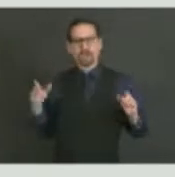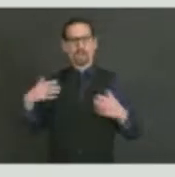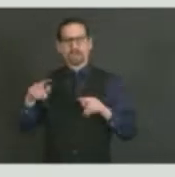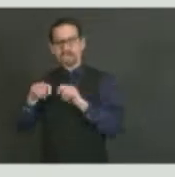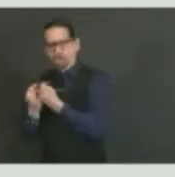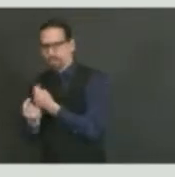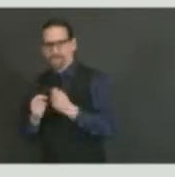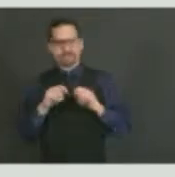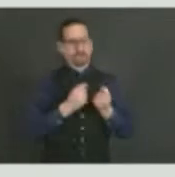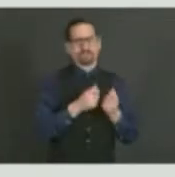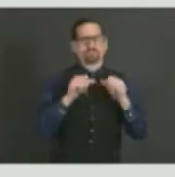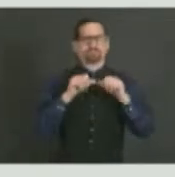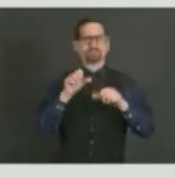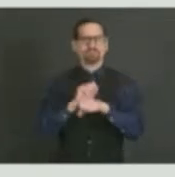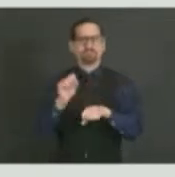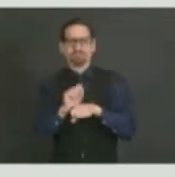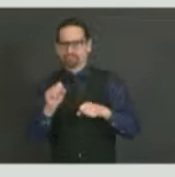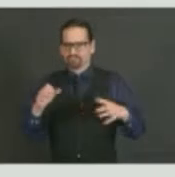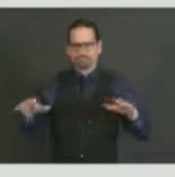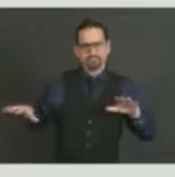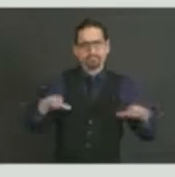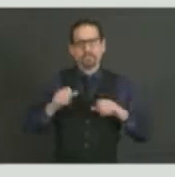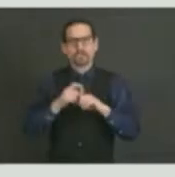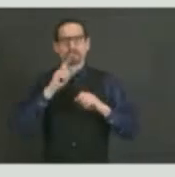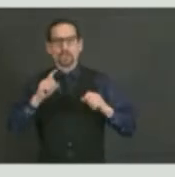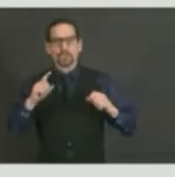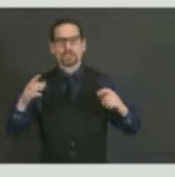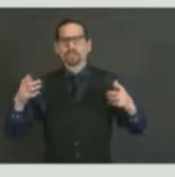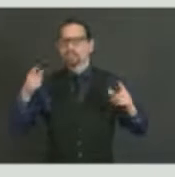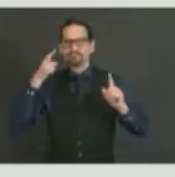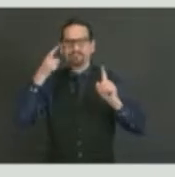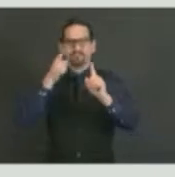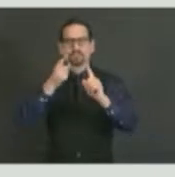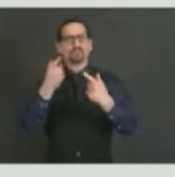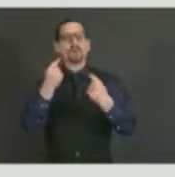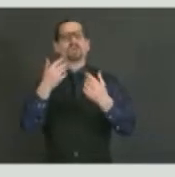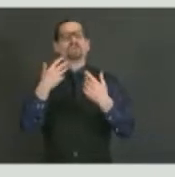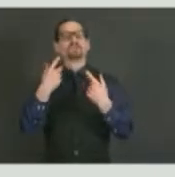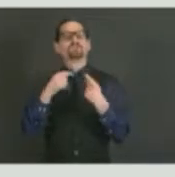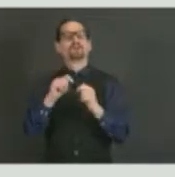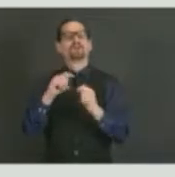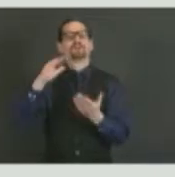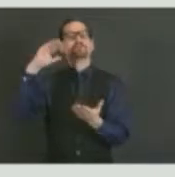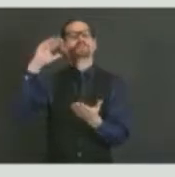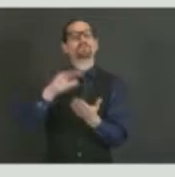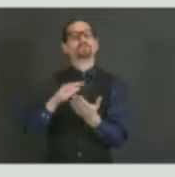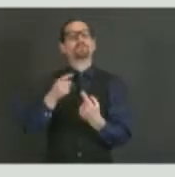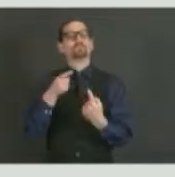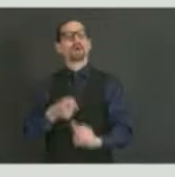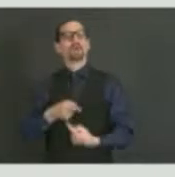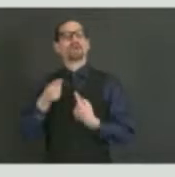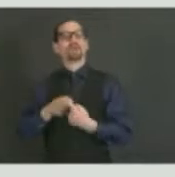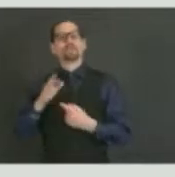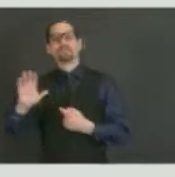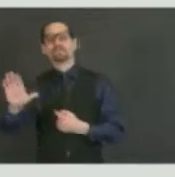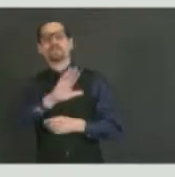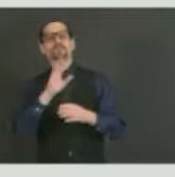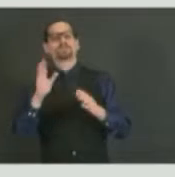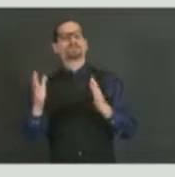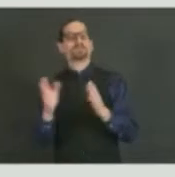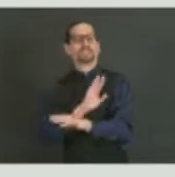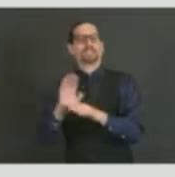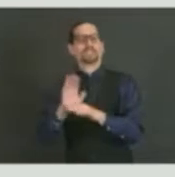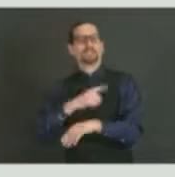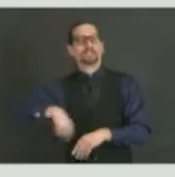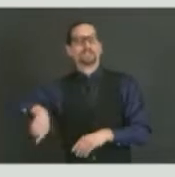further easing for small businesses and all businesses in our economy. We know that especially small businesses are affected, so we are in